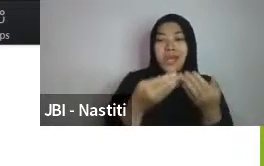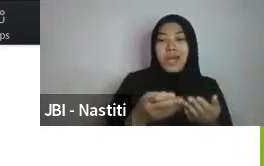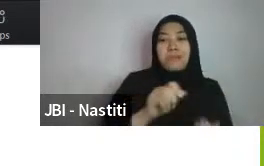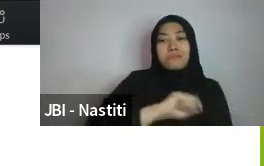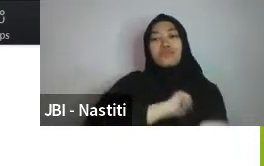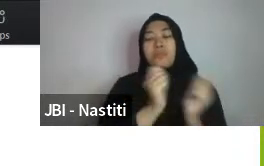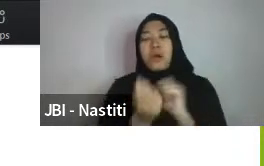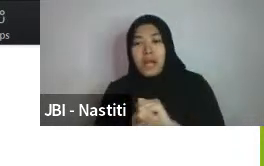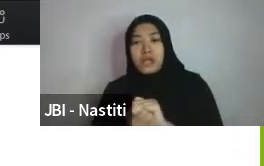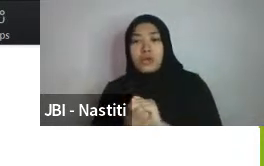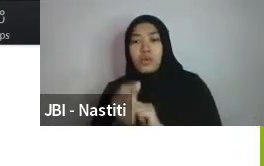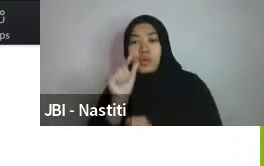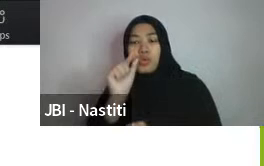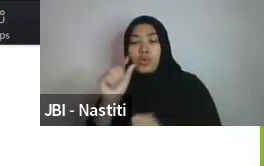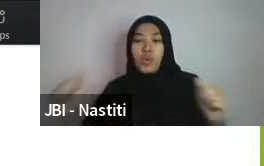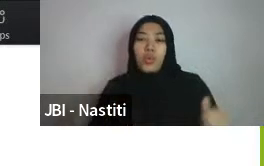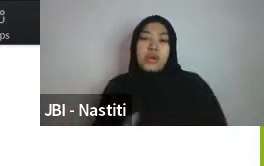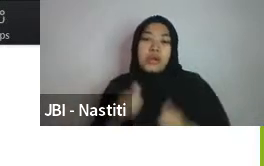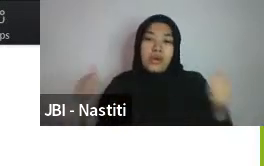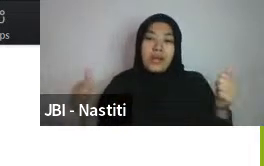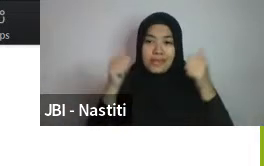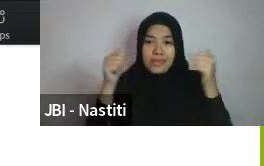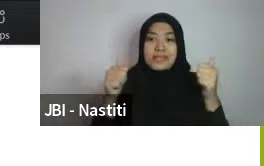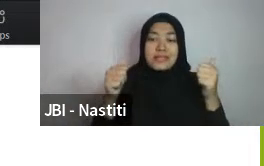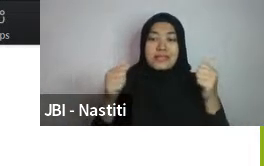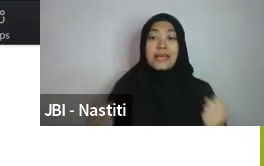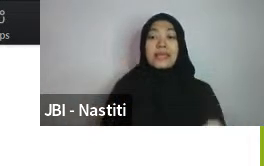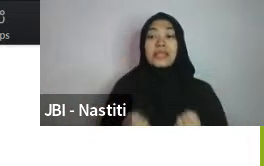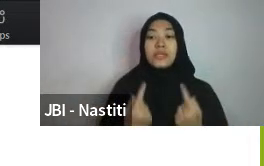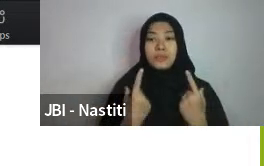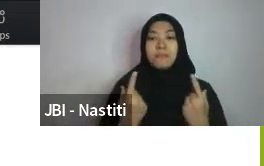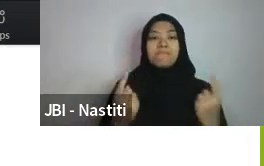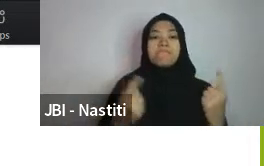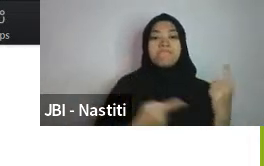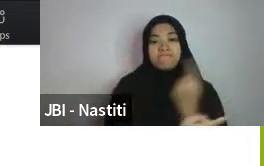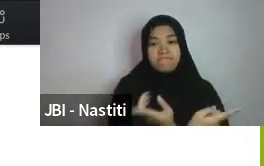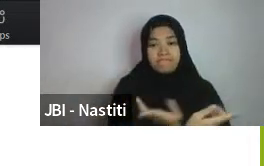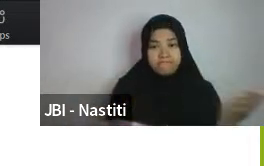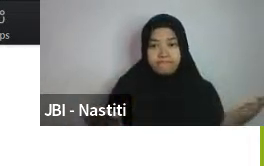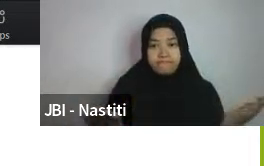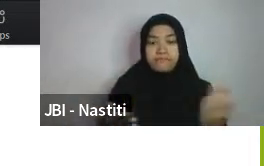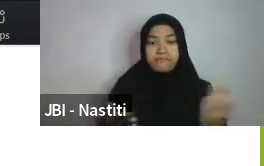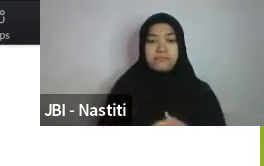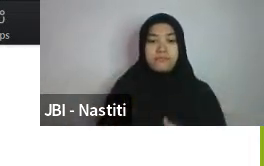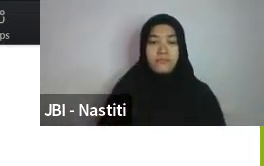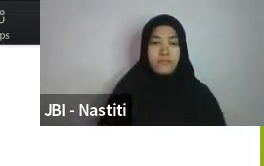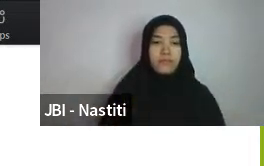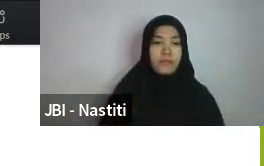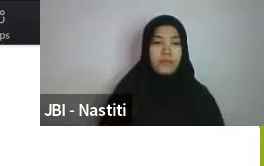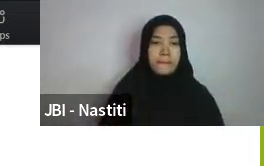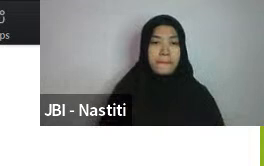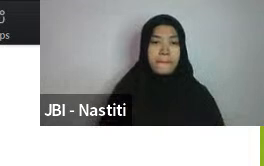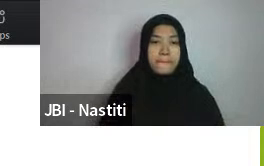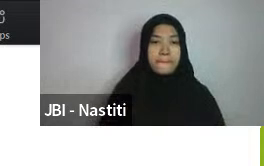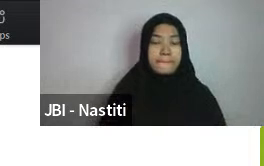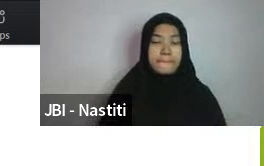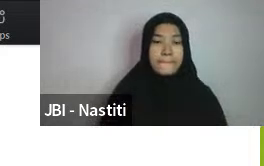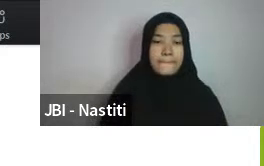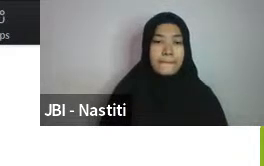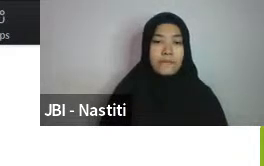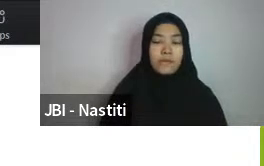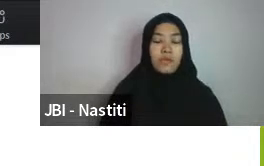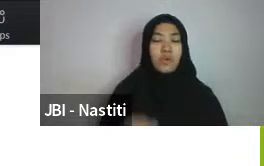Some of the barriers to healthcare from health professionals that we've, the perspective of health professionals, is knowing how